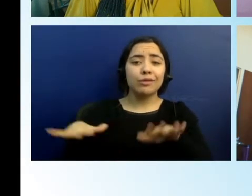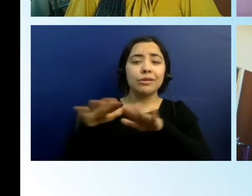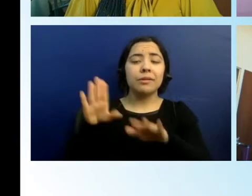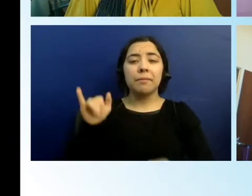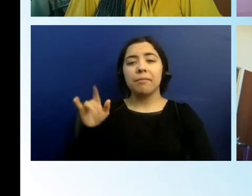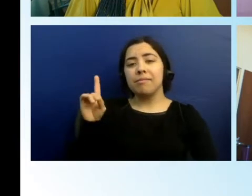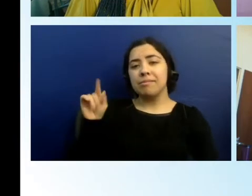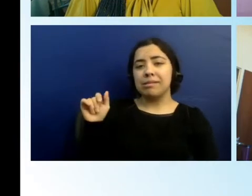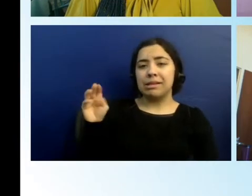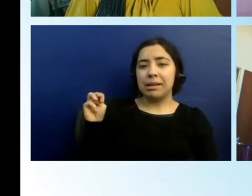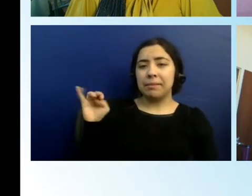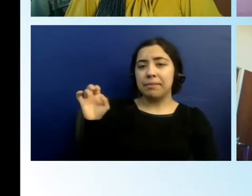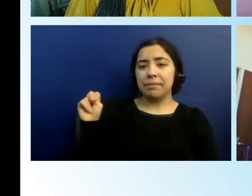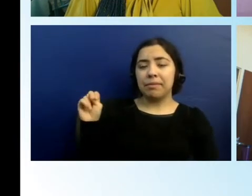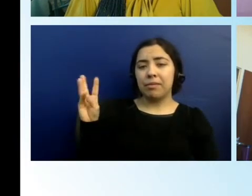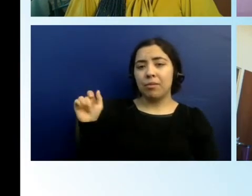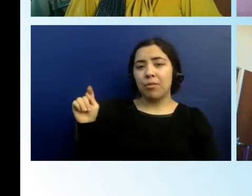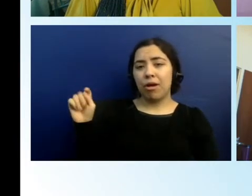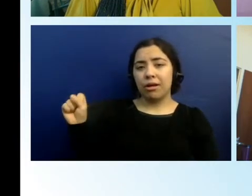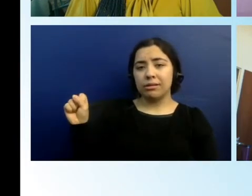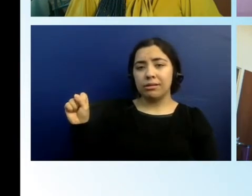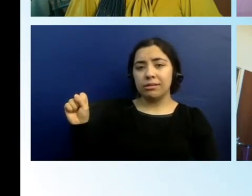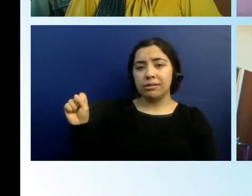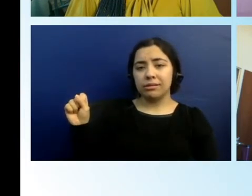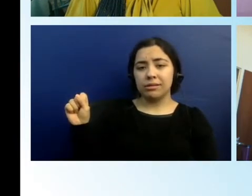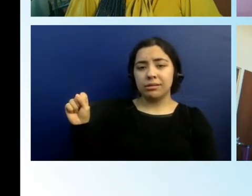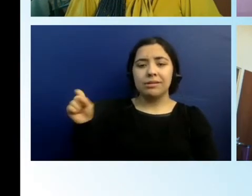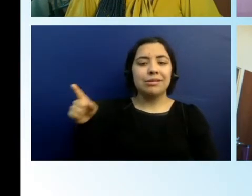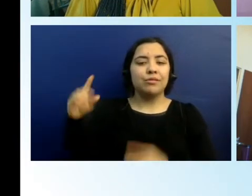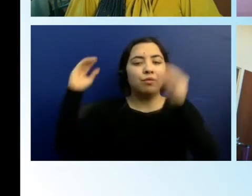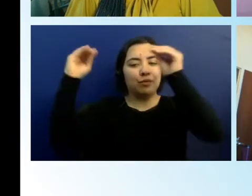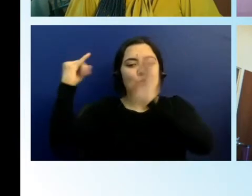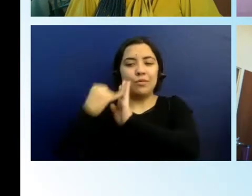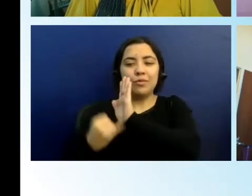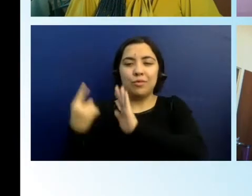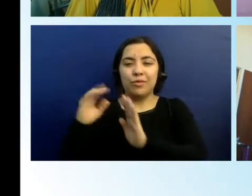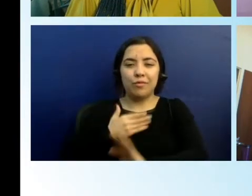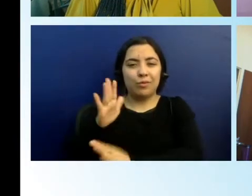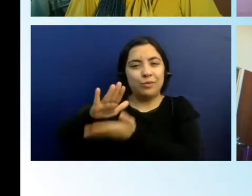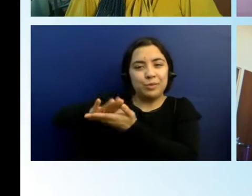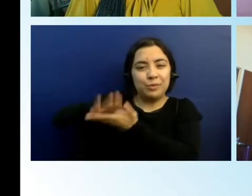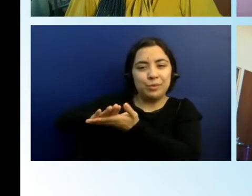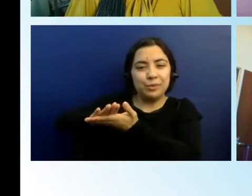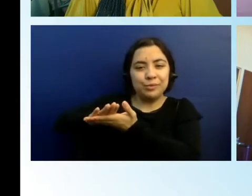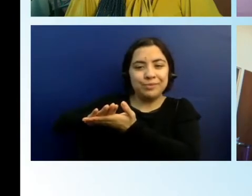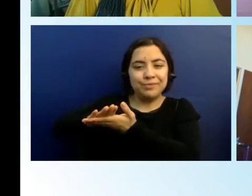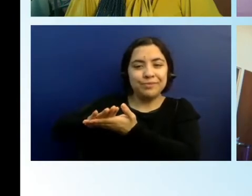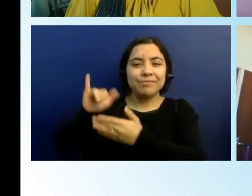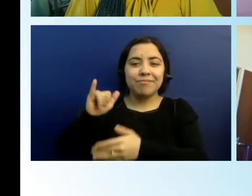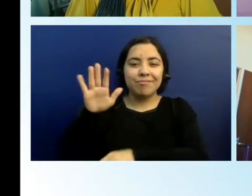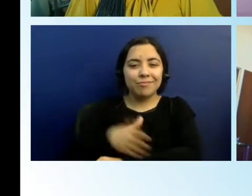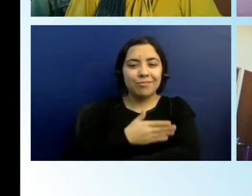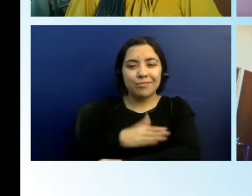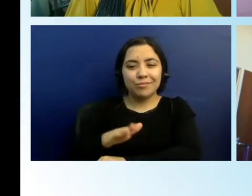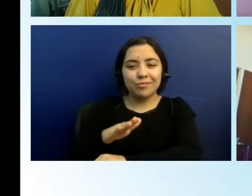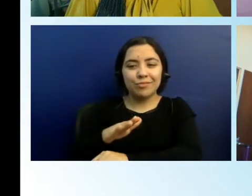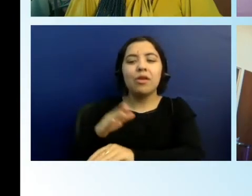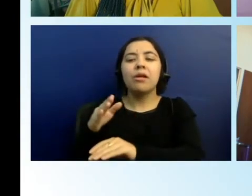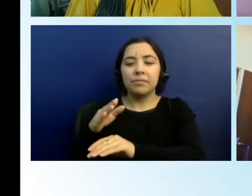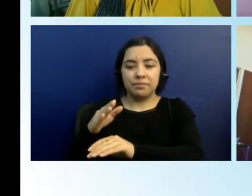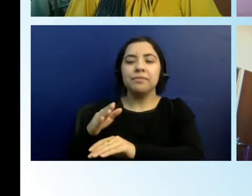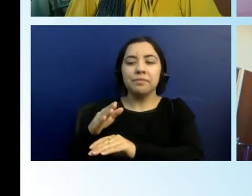Monument Ensemble. He's a teaching artist at one of our schools as well. And the song starts out with a young woman